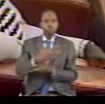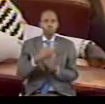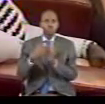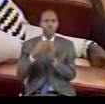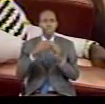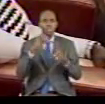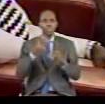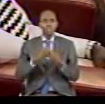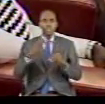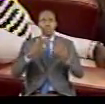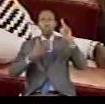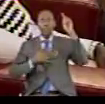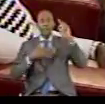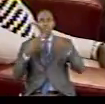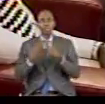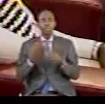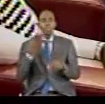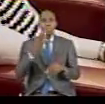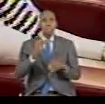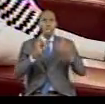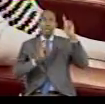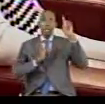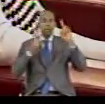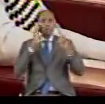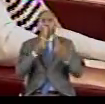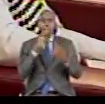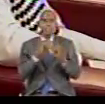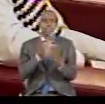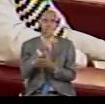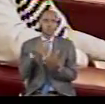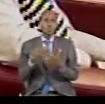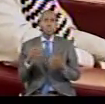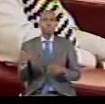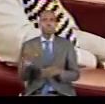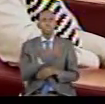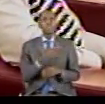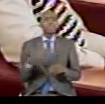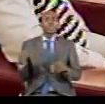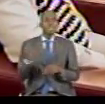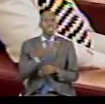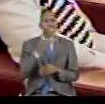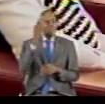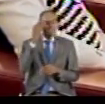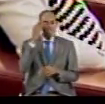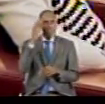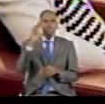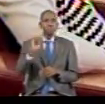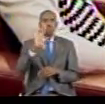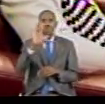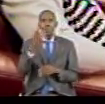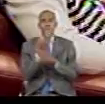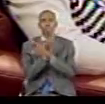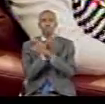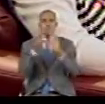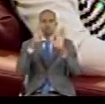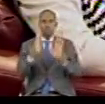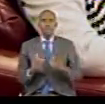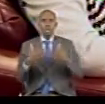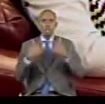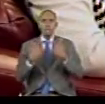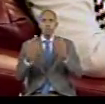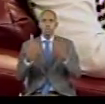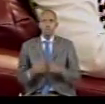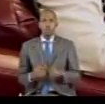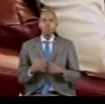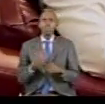I will be in the midst of them. They knew him, the Redeemer has come. They knew him, the Savior